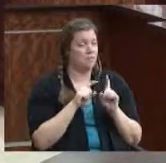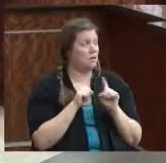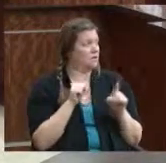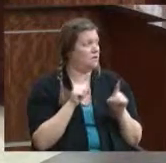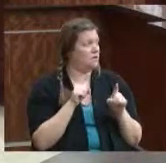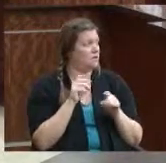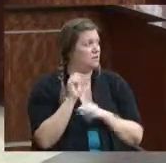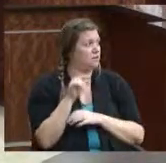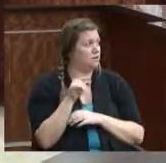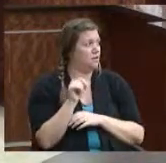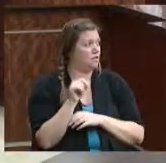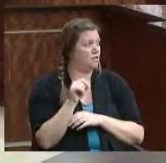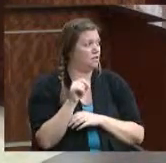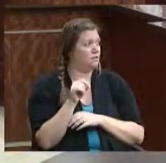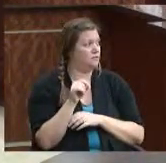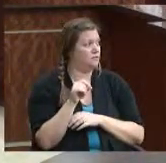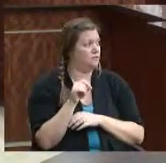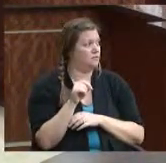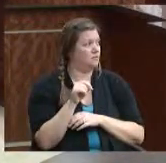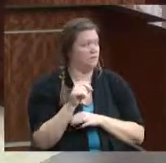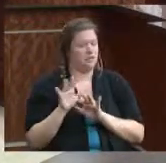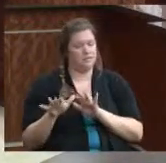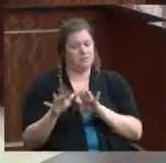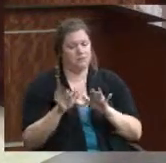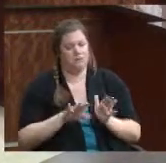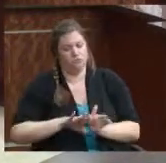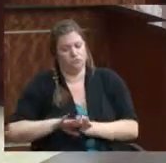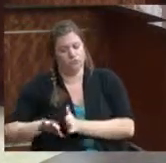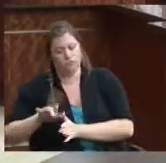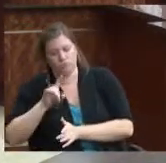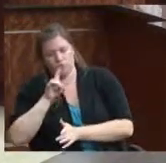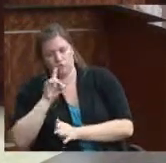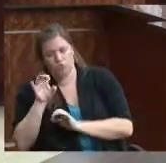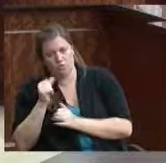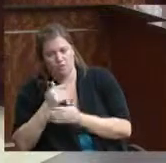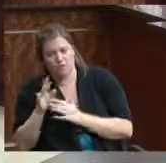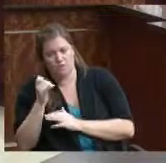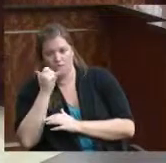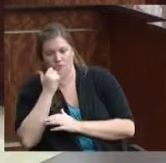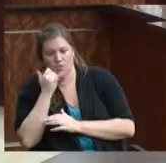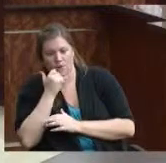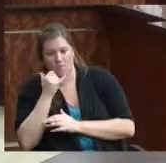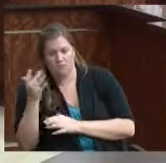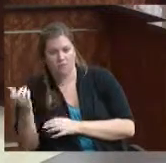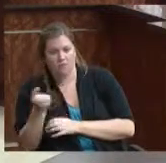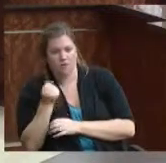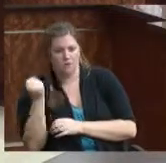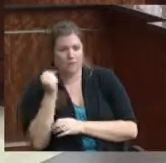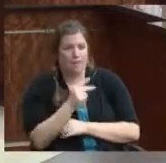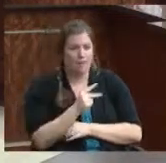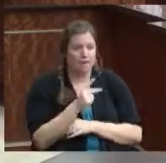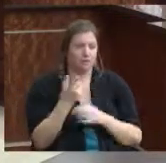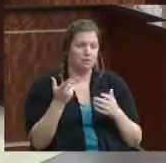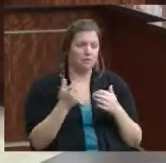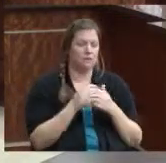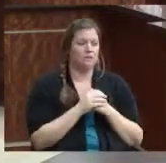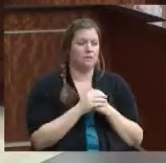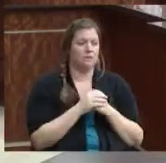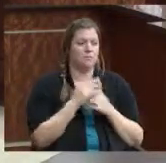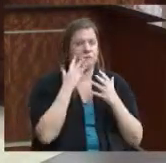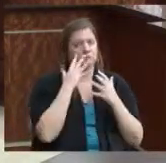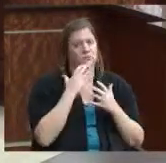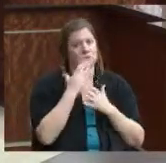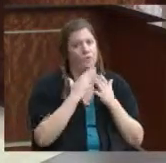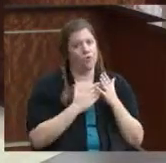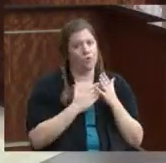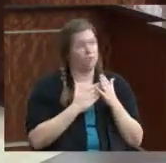stat docket means you're kind of set off to the side, and if you do something terribly wrong, they might call it back. Maybe that's a good definition. The sad